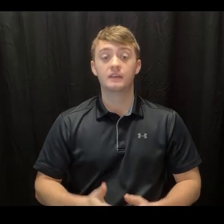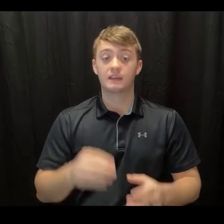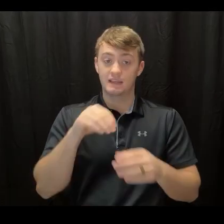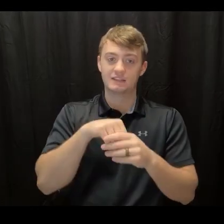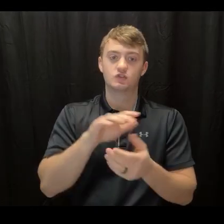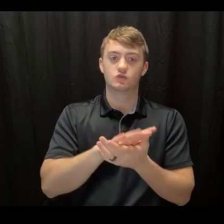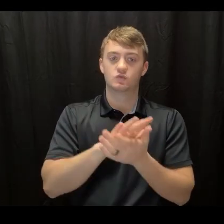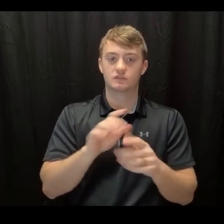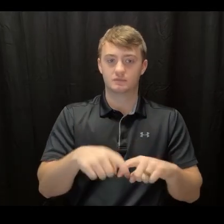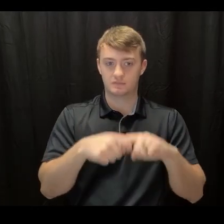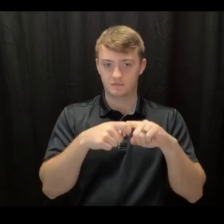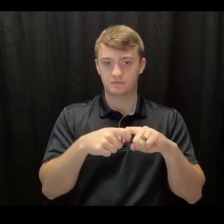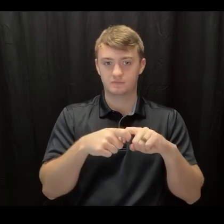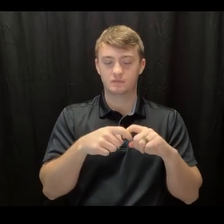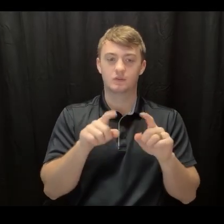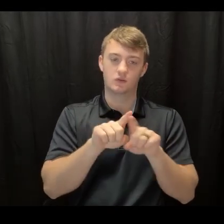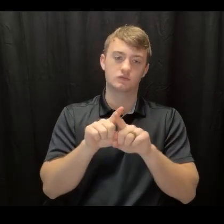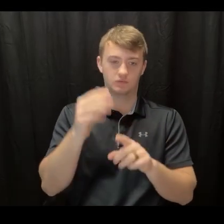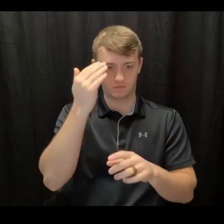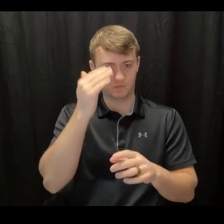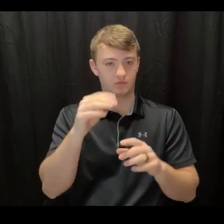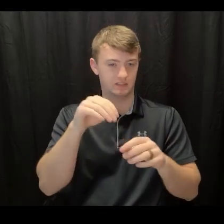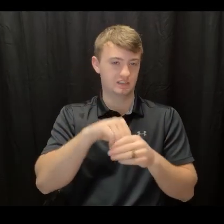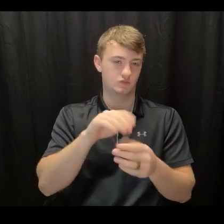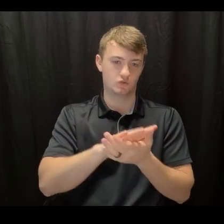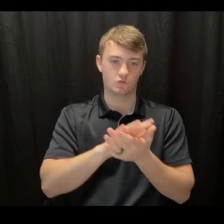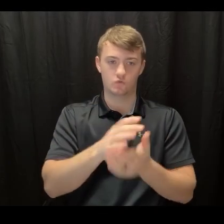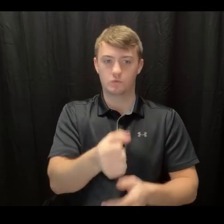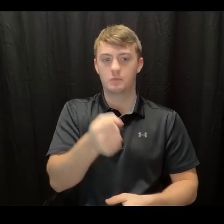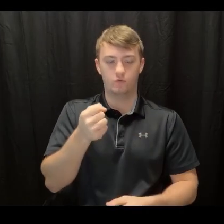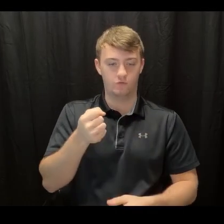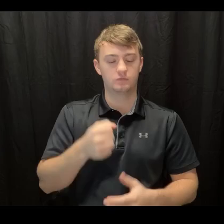An in-school suspension, also known as an in-school removal,